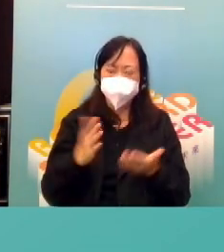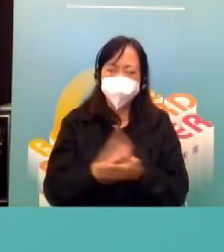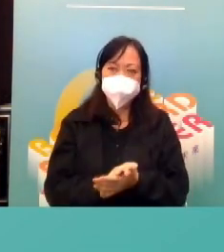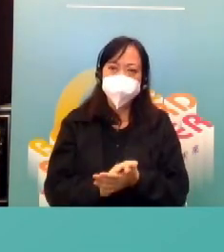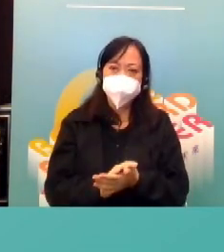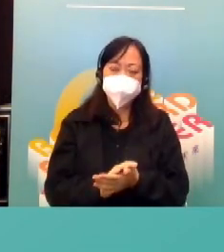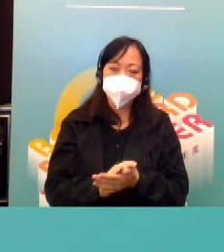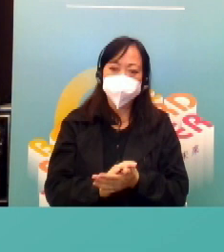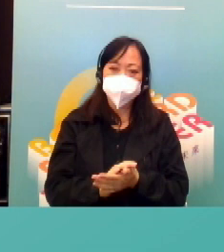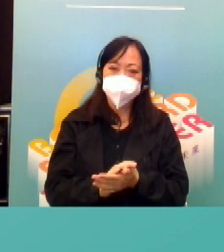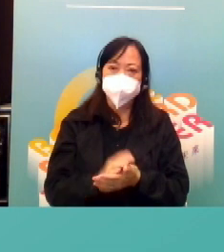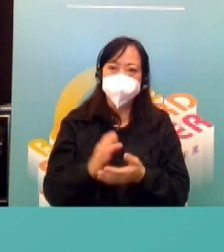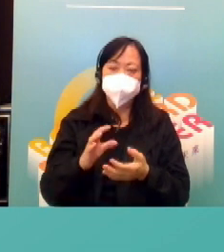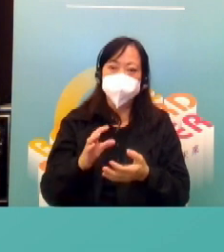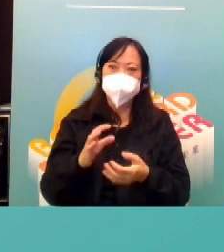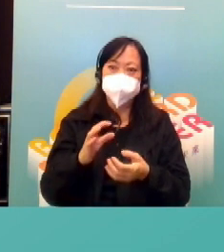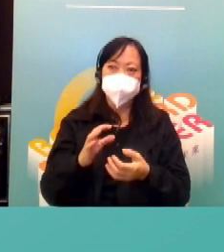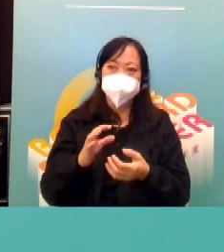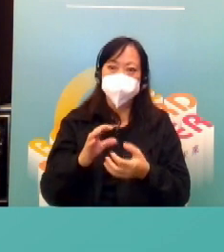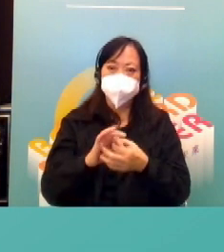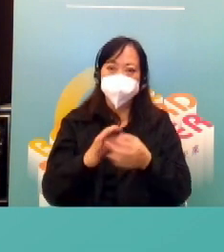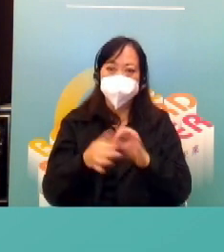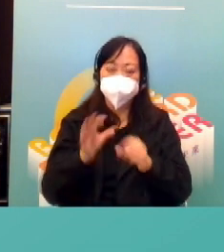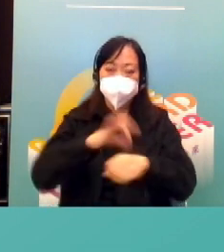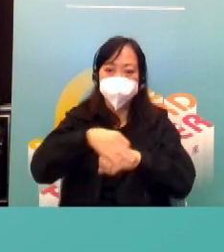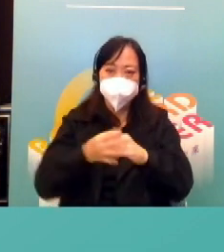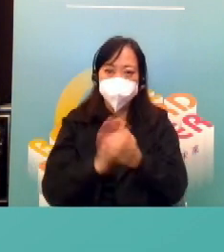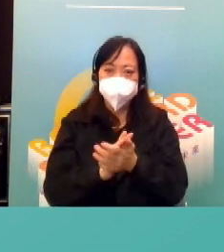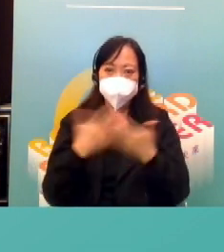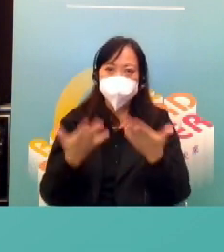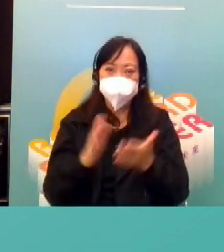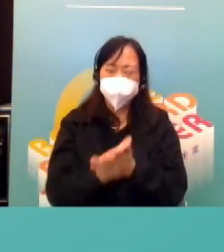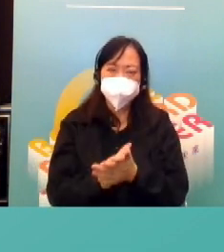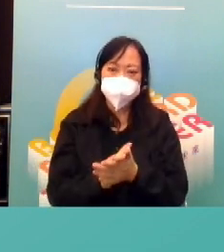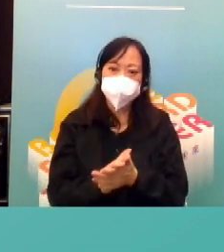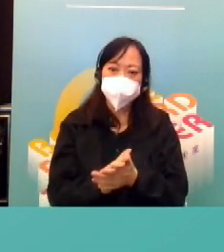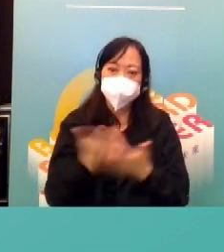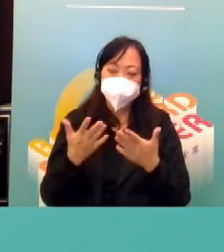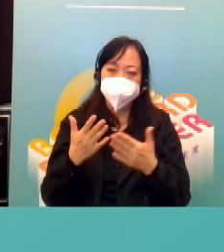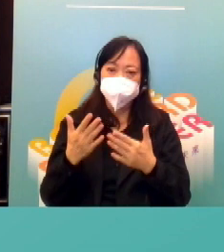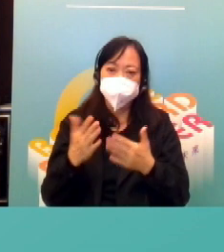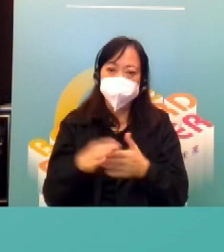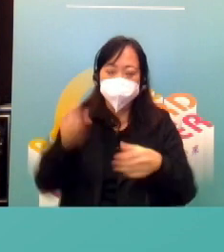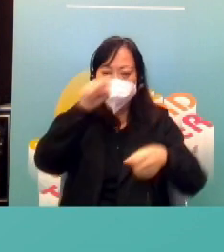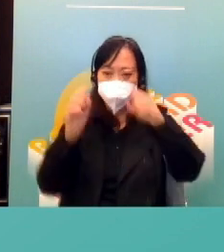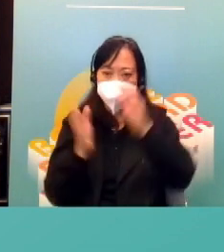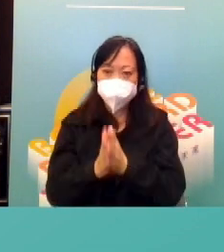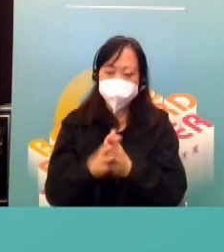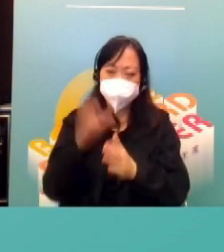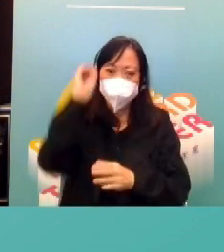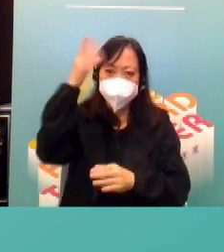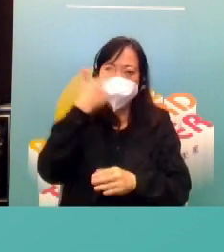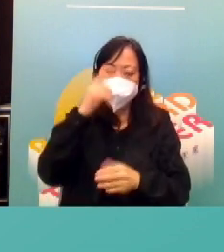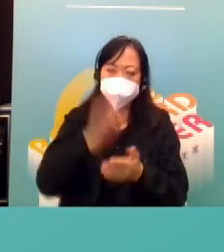for Asia and the Pacific. And I'm going to talk about kind of government policies to unlock business innovation for SDGs. And I will explain